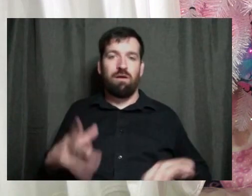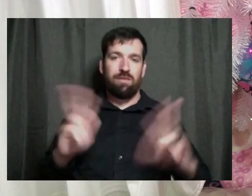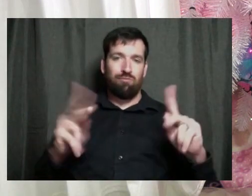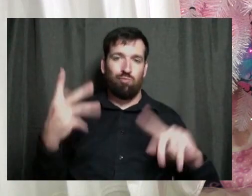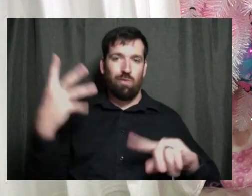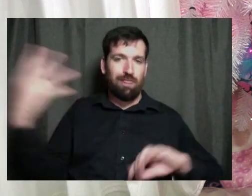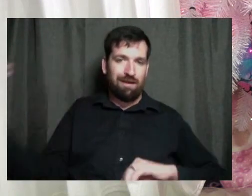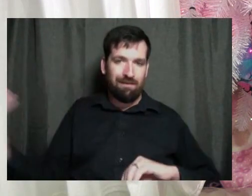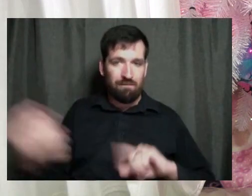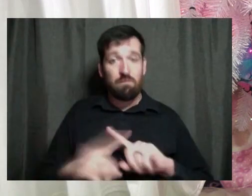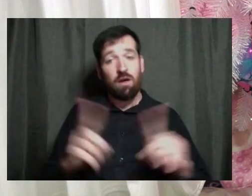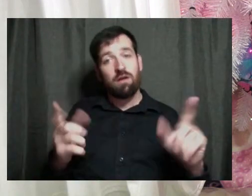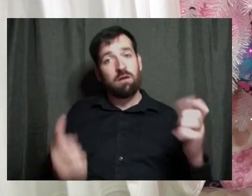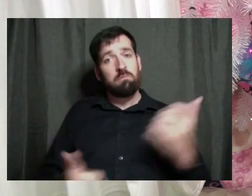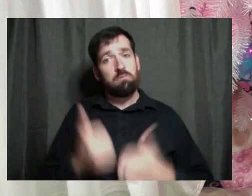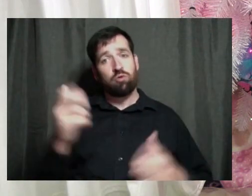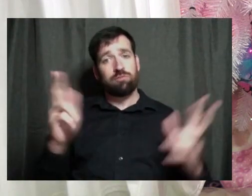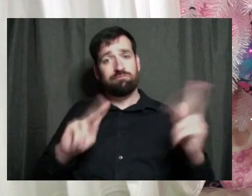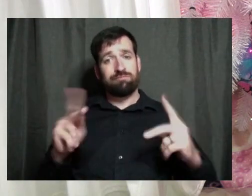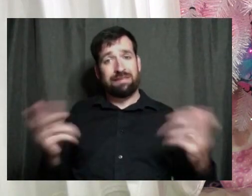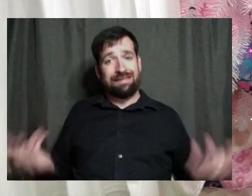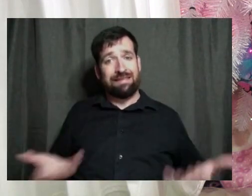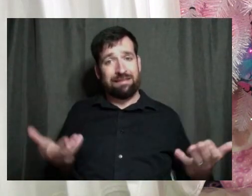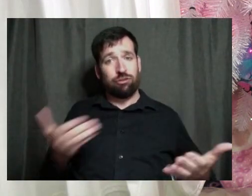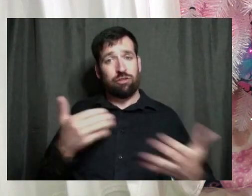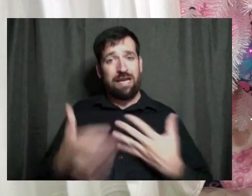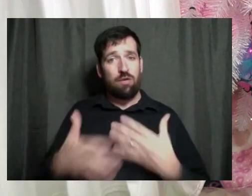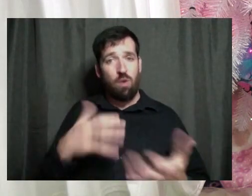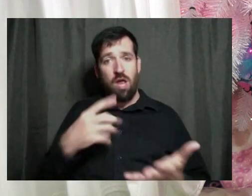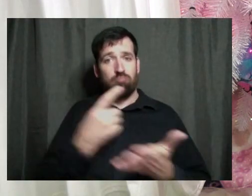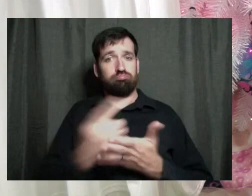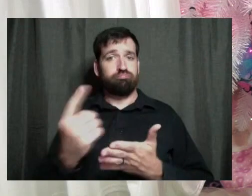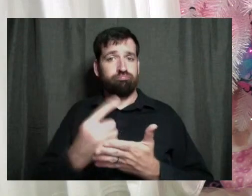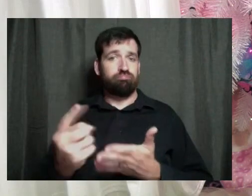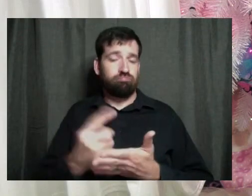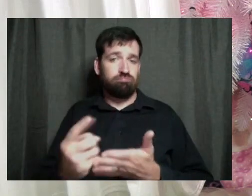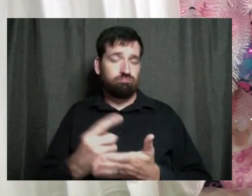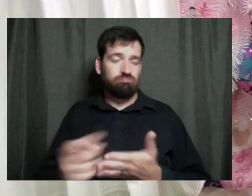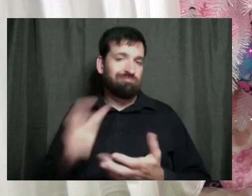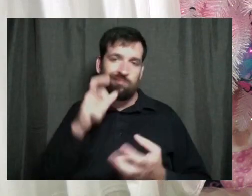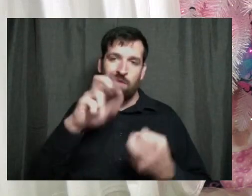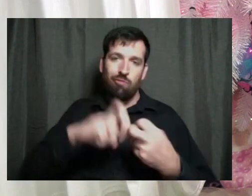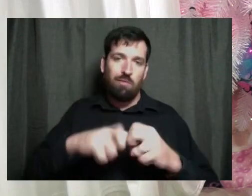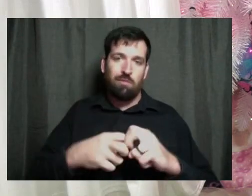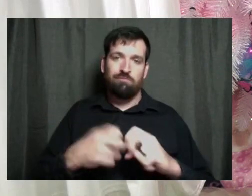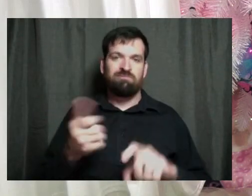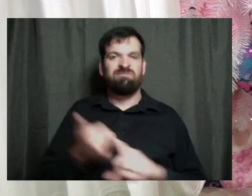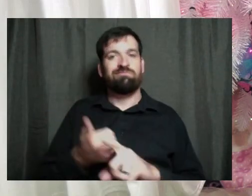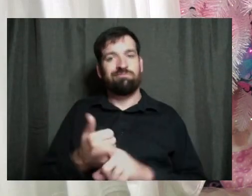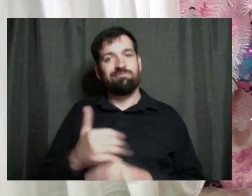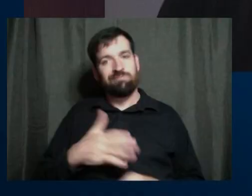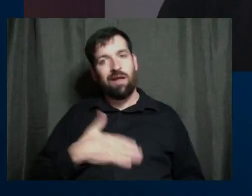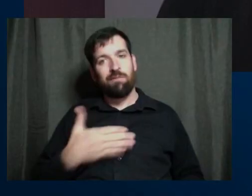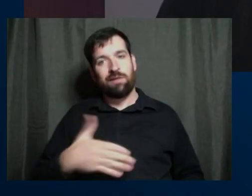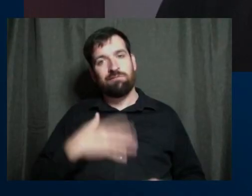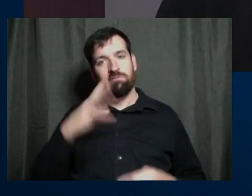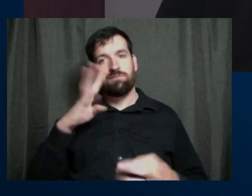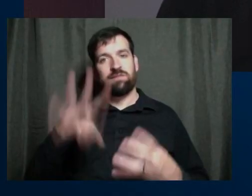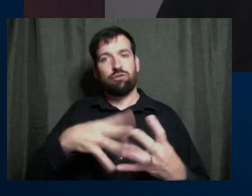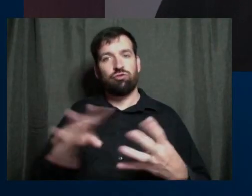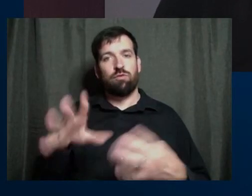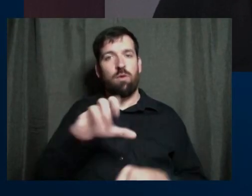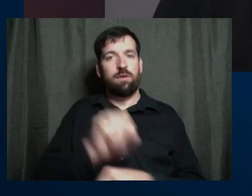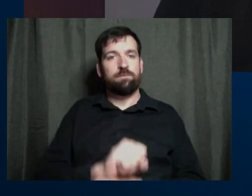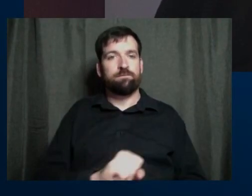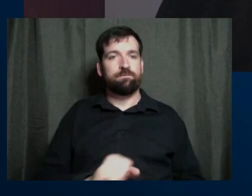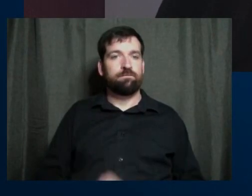are here anyway, week to week, and that's not a problem. They're always happy to schedule an appointment.